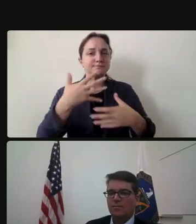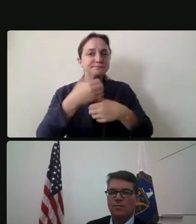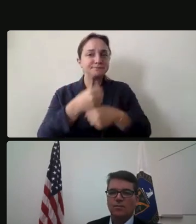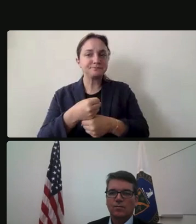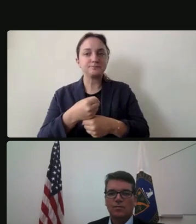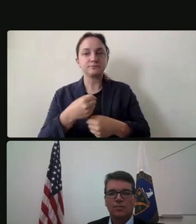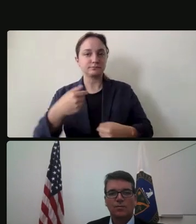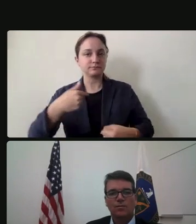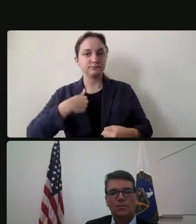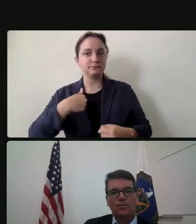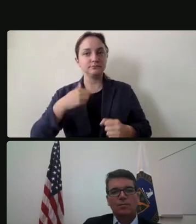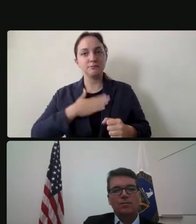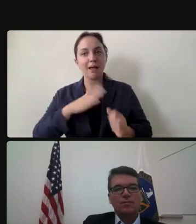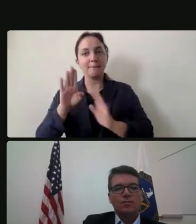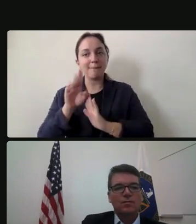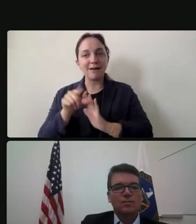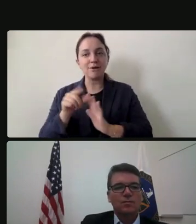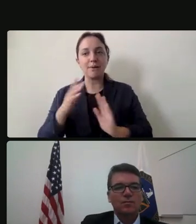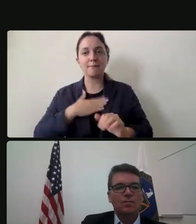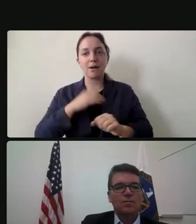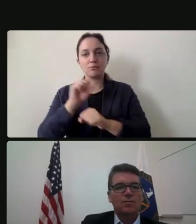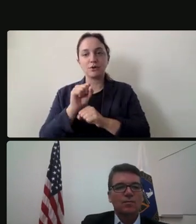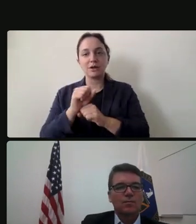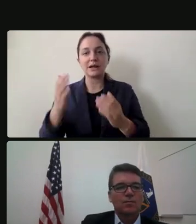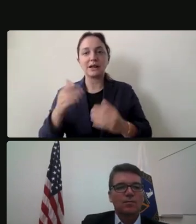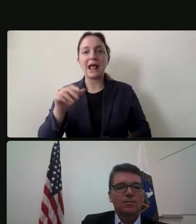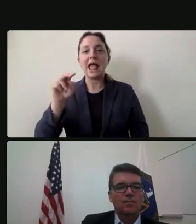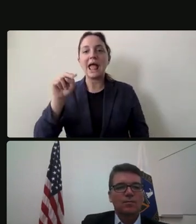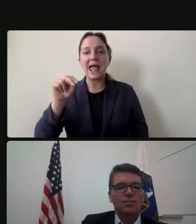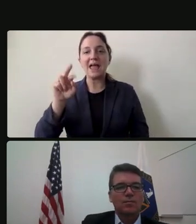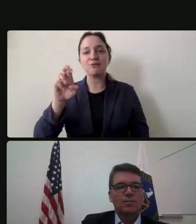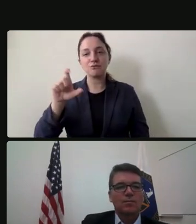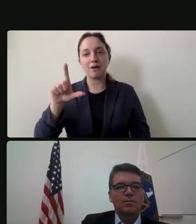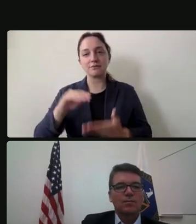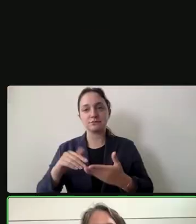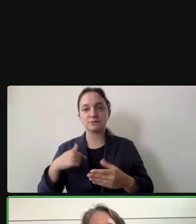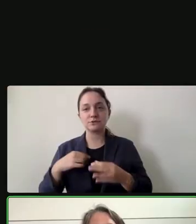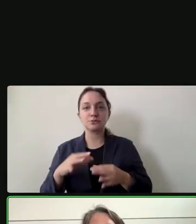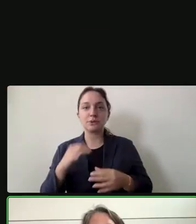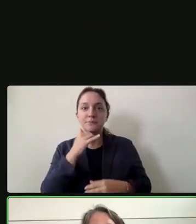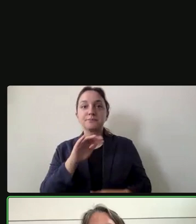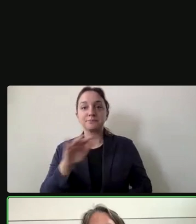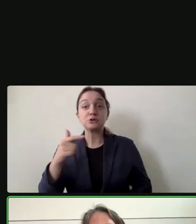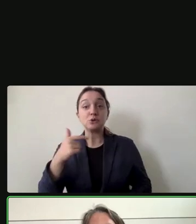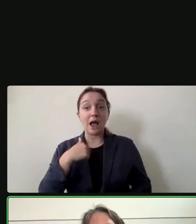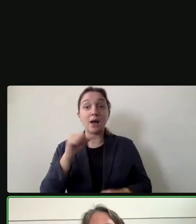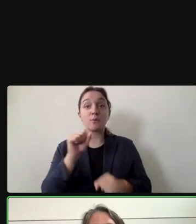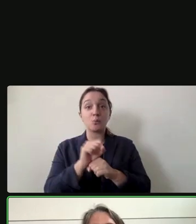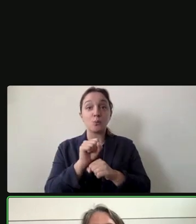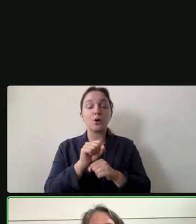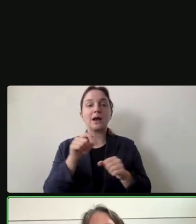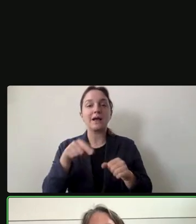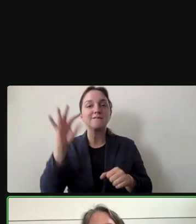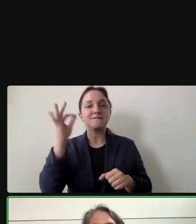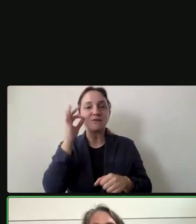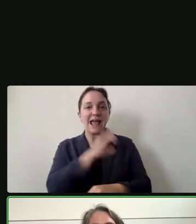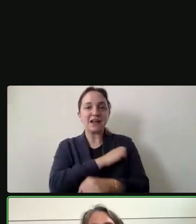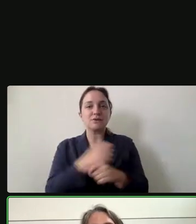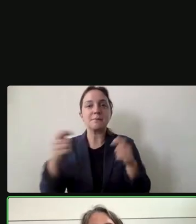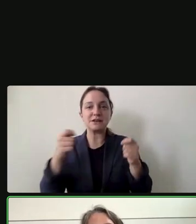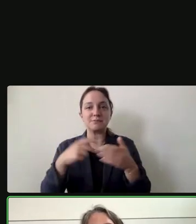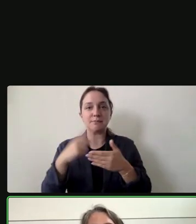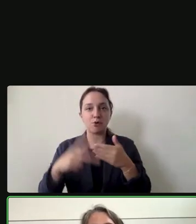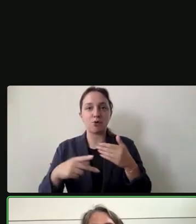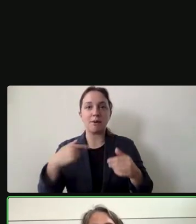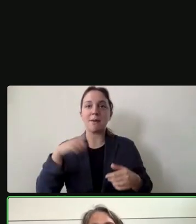more background about my role here at NREL, I am the Laboratory Program Manager for the Federal Energy Management Program here at NREL, which